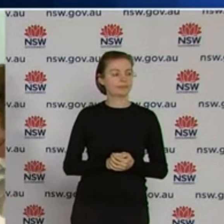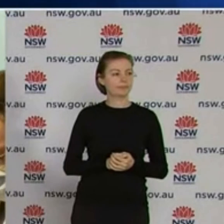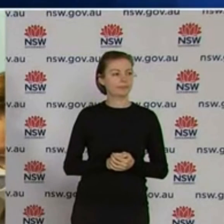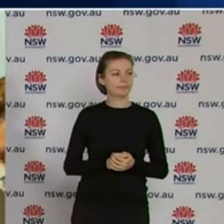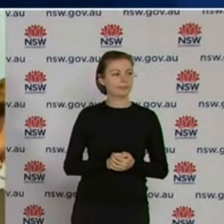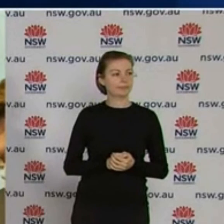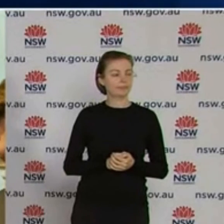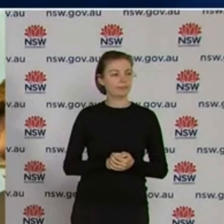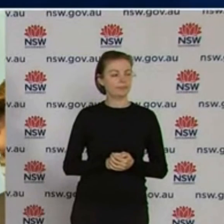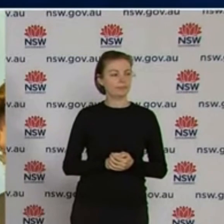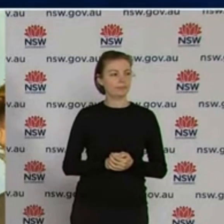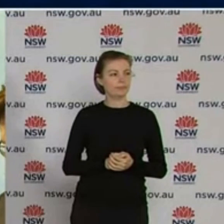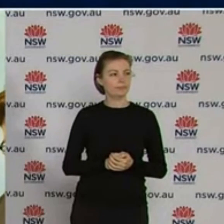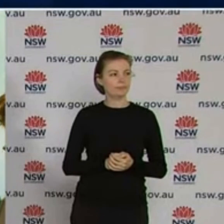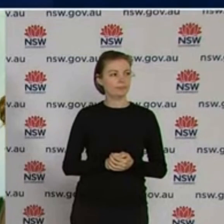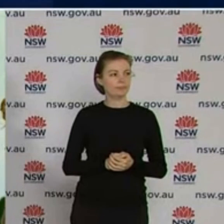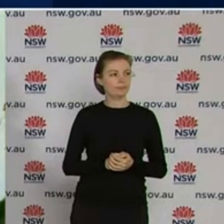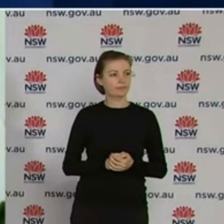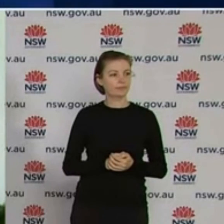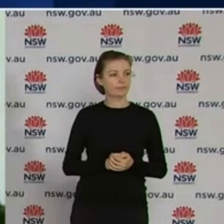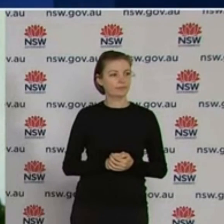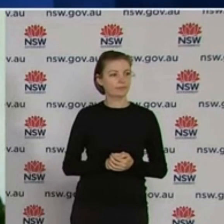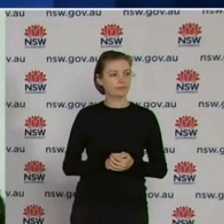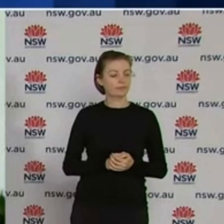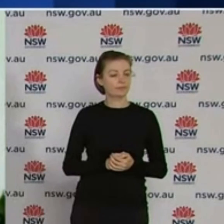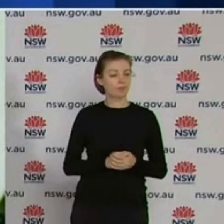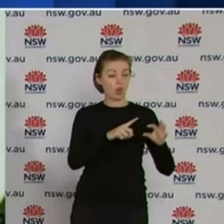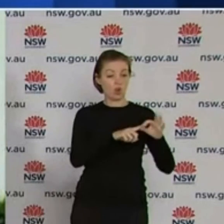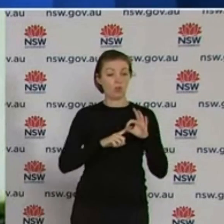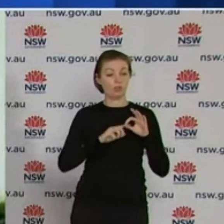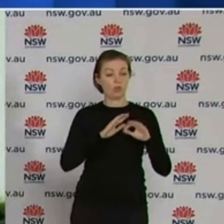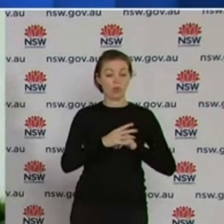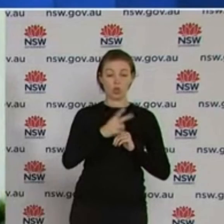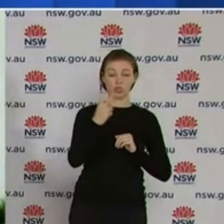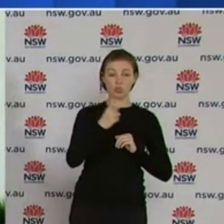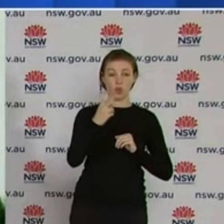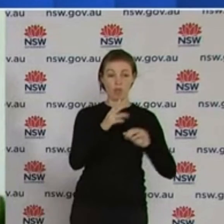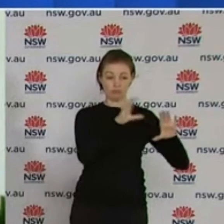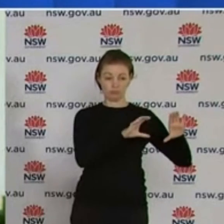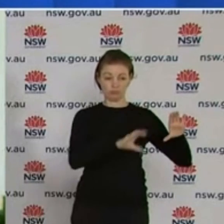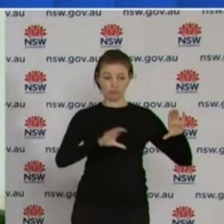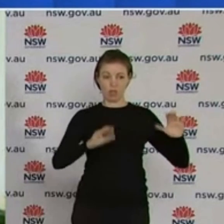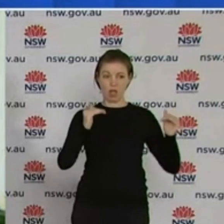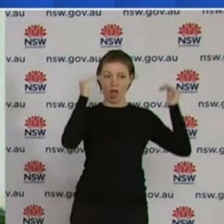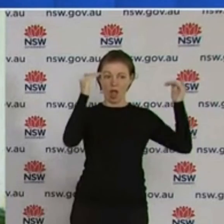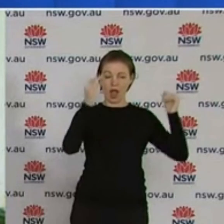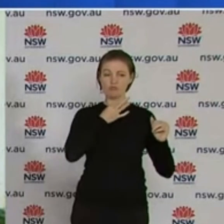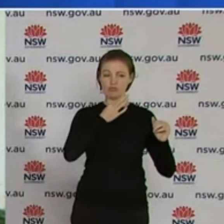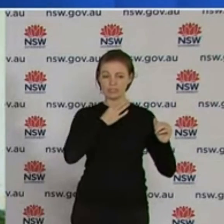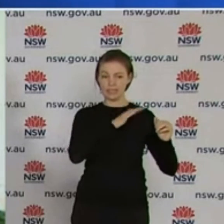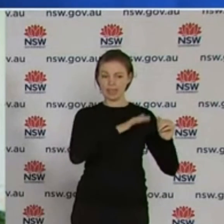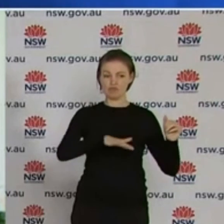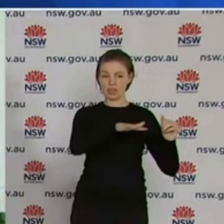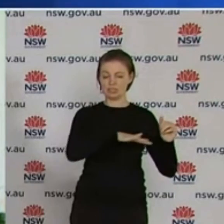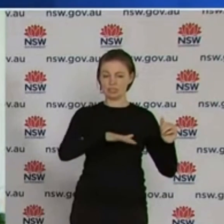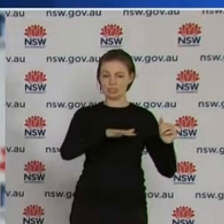12 LGAs created a lot of division and animosity and divided the city. Do you stand by the approach that was taken,